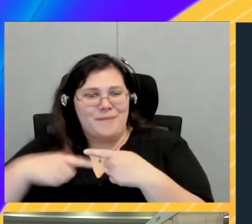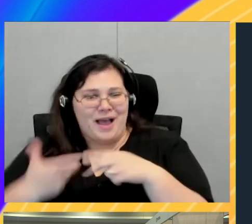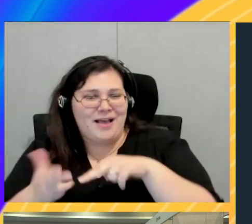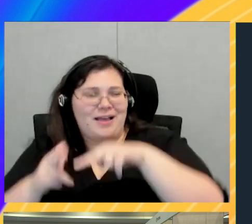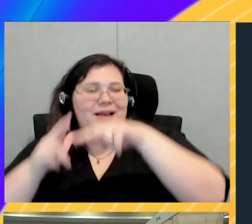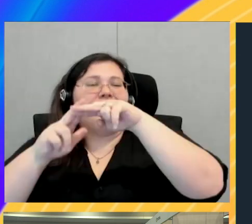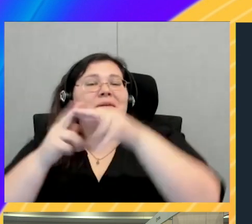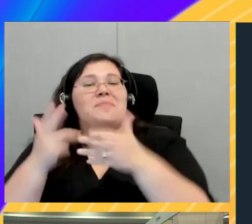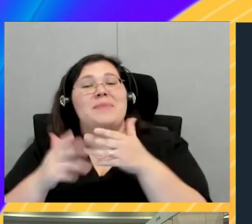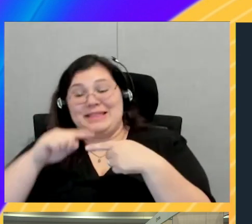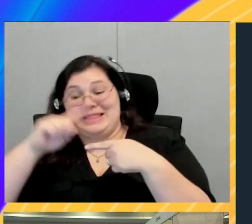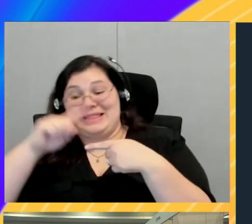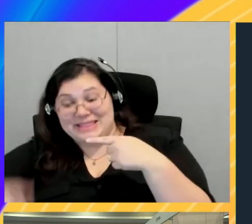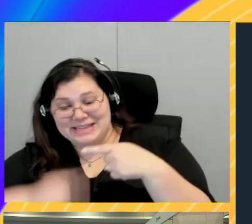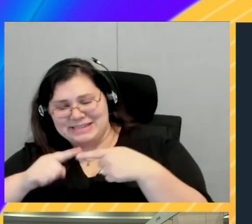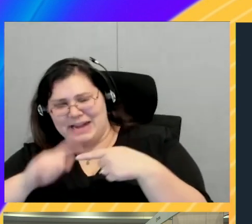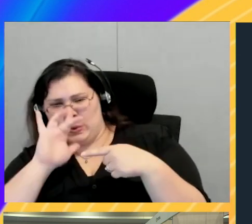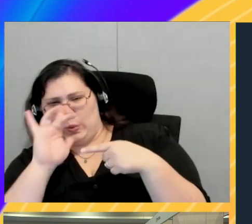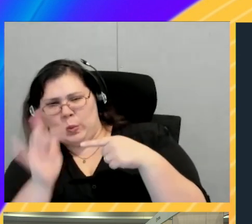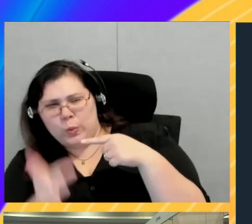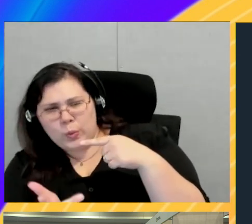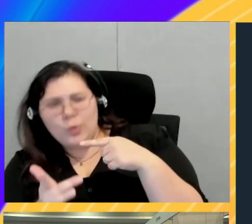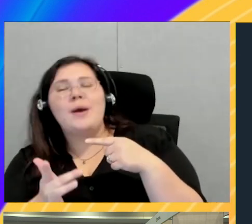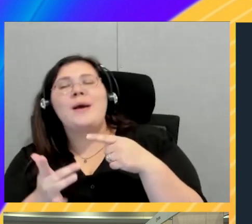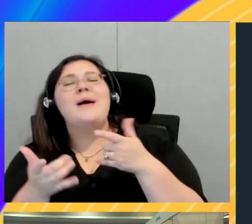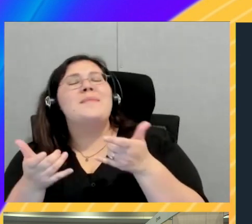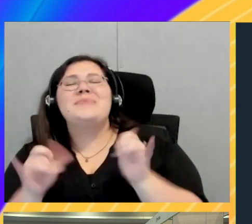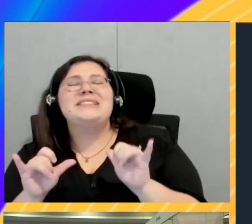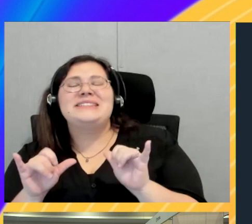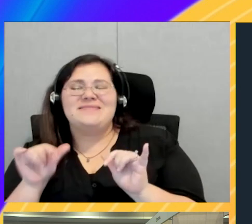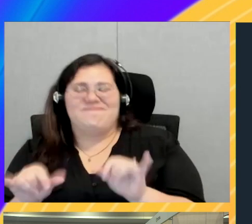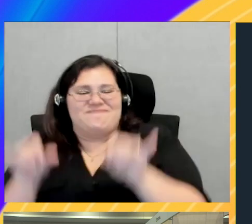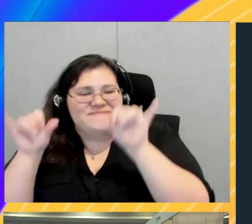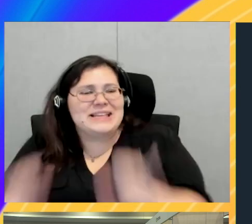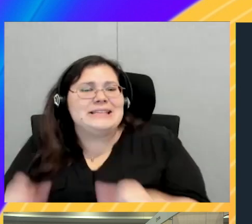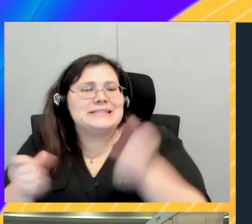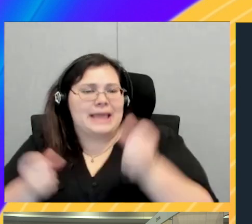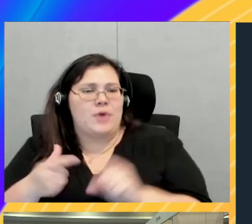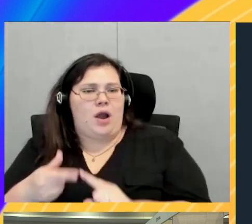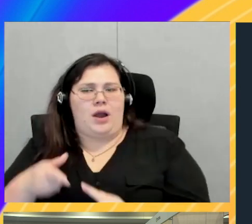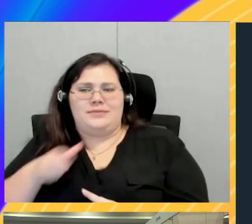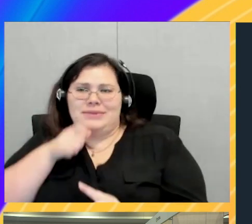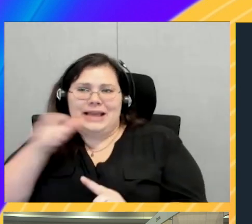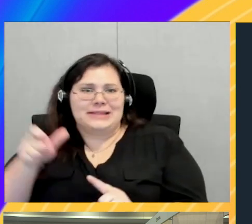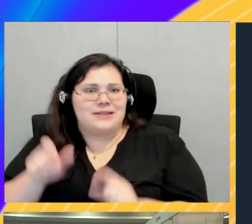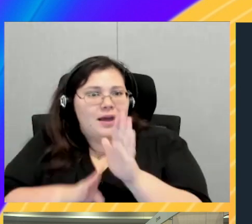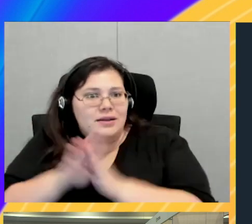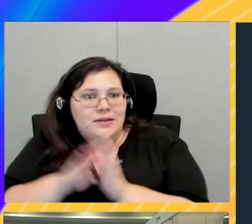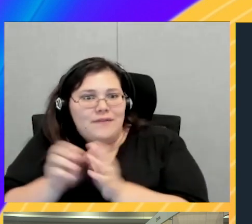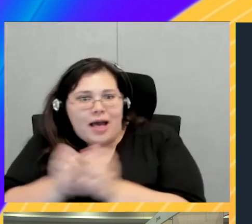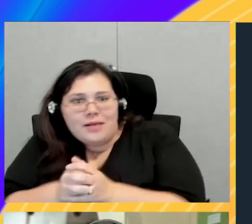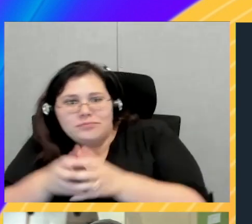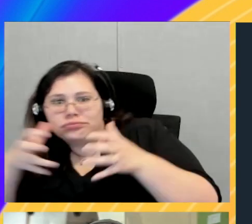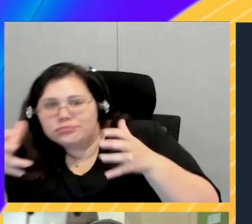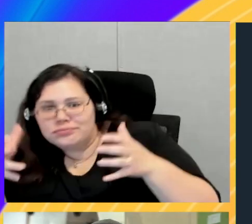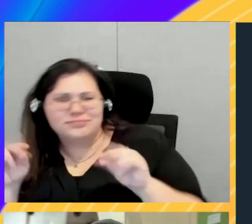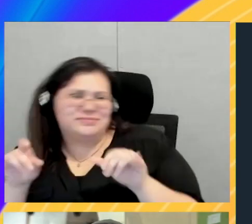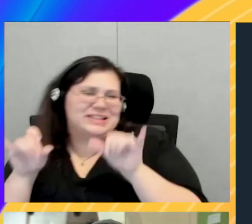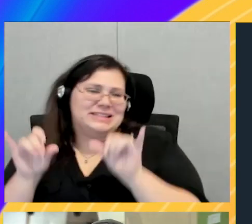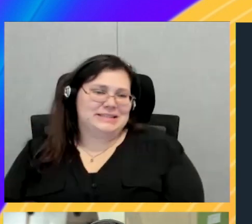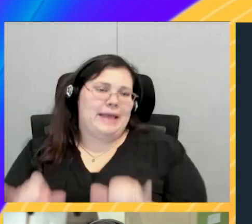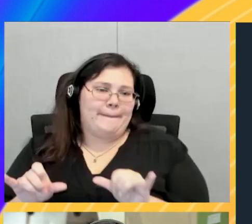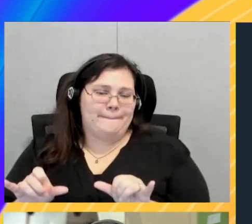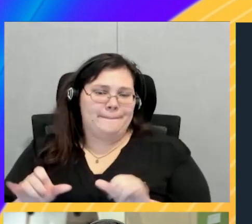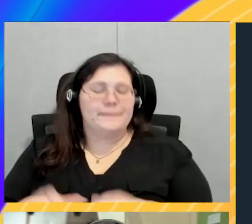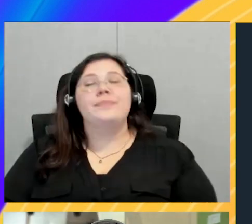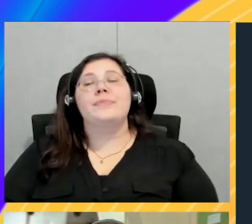same car it was on day one. Hasn't really grown or evolved. The AWS cloud is like buying an electric car today